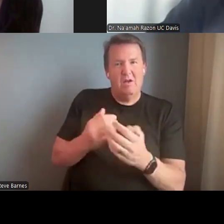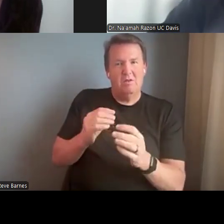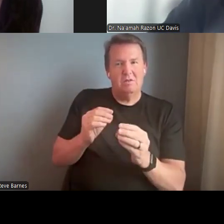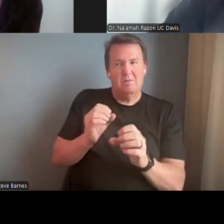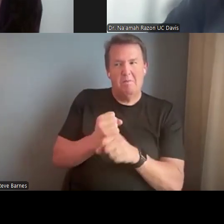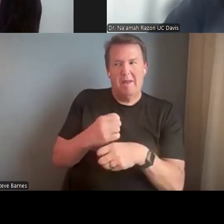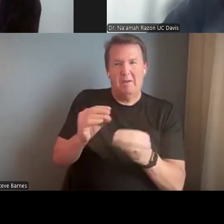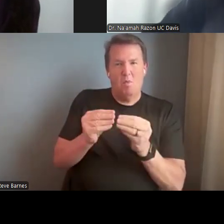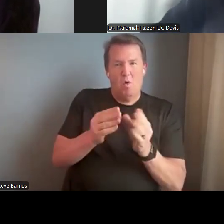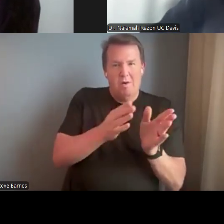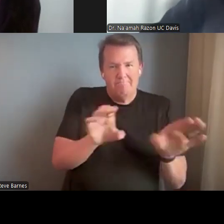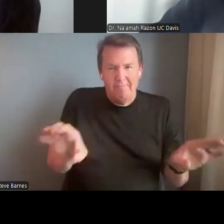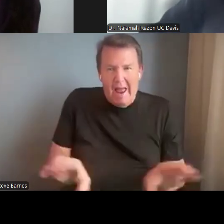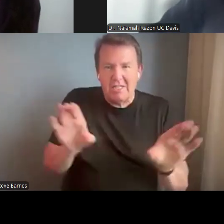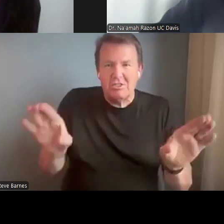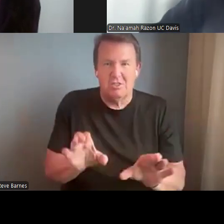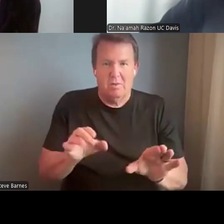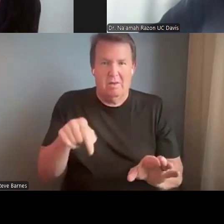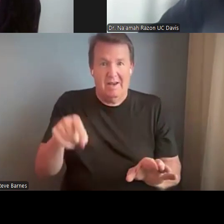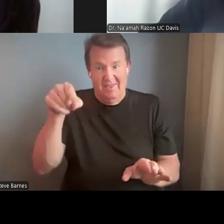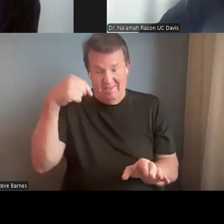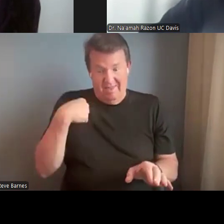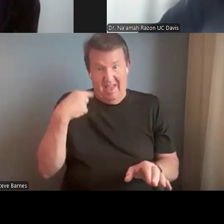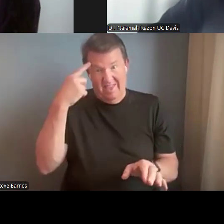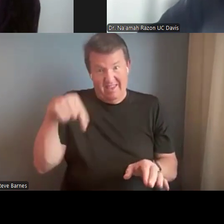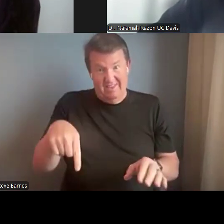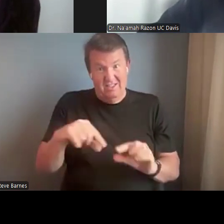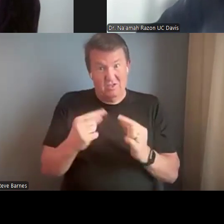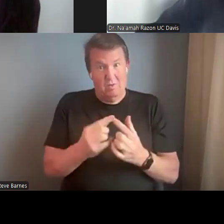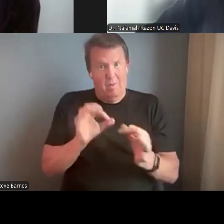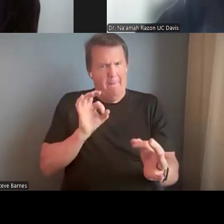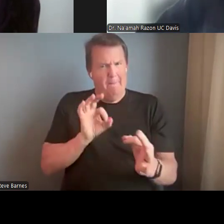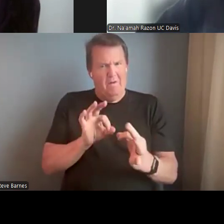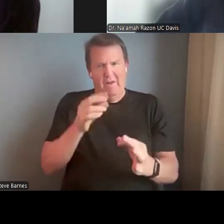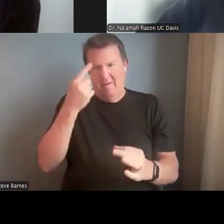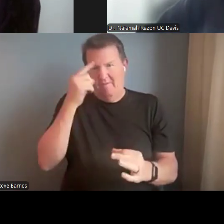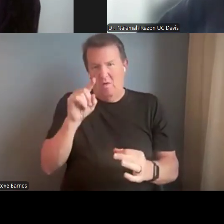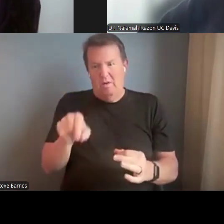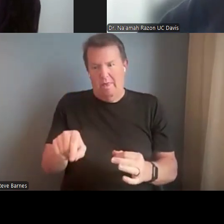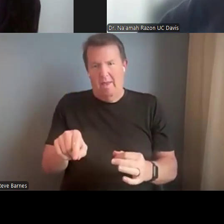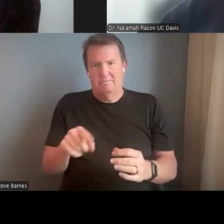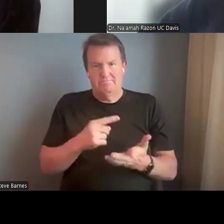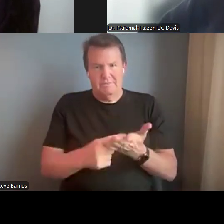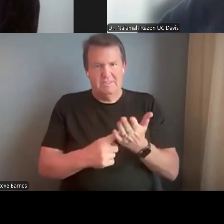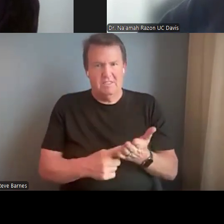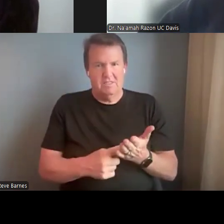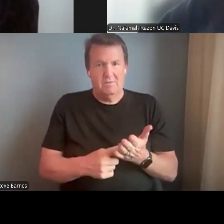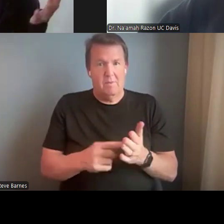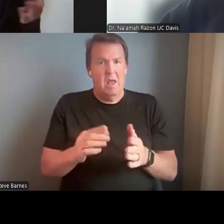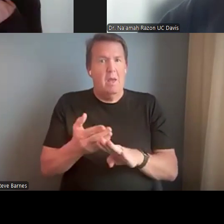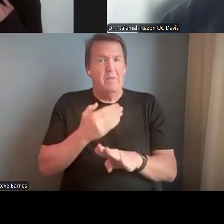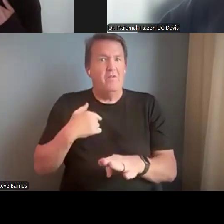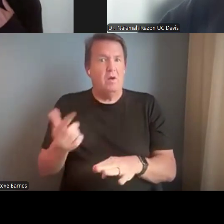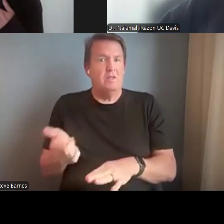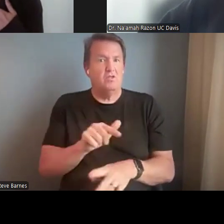discussed. And I think this is a perfect group for that. So anything else you wanted to say before I turn it over to Diana? Well, I was just